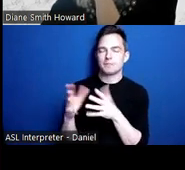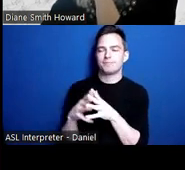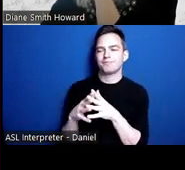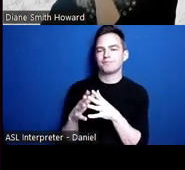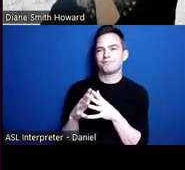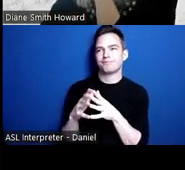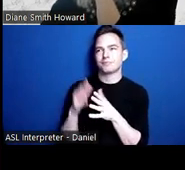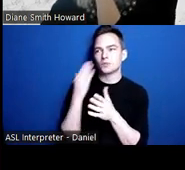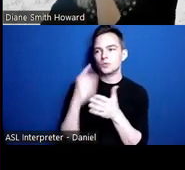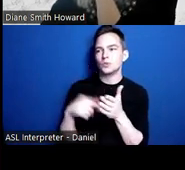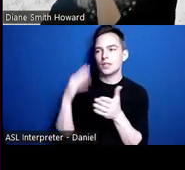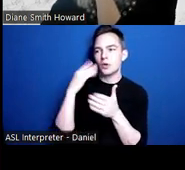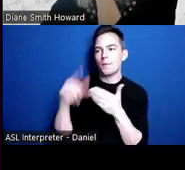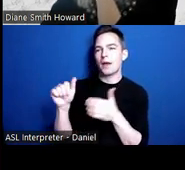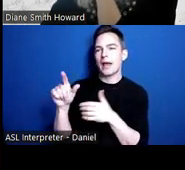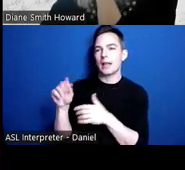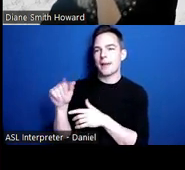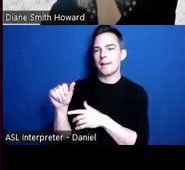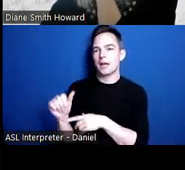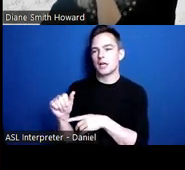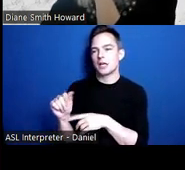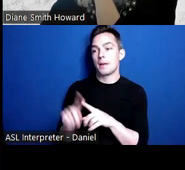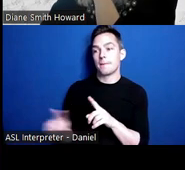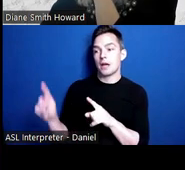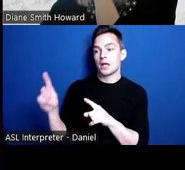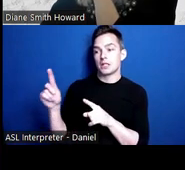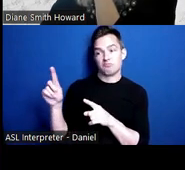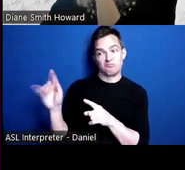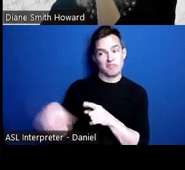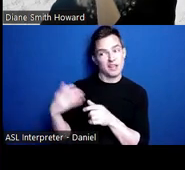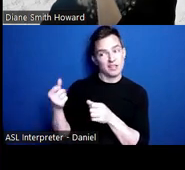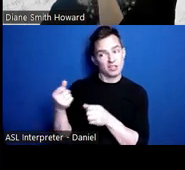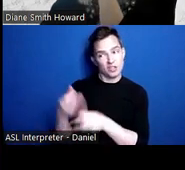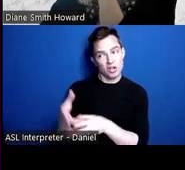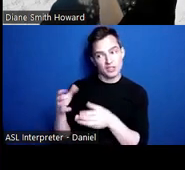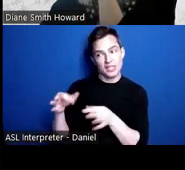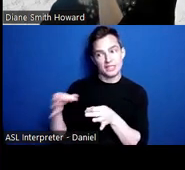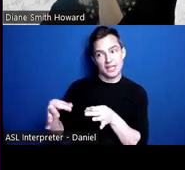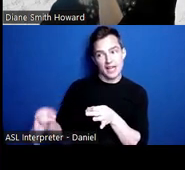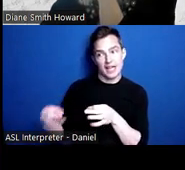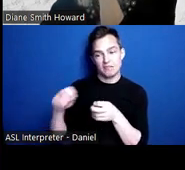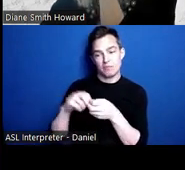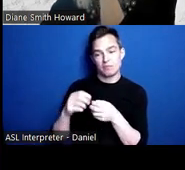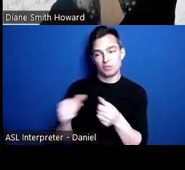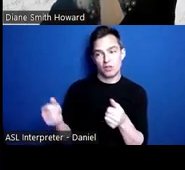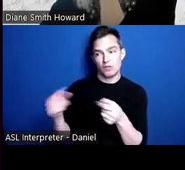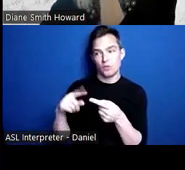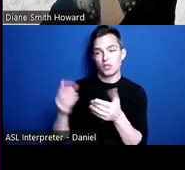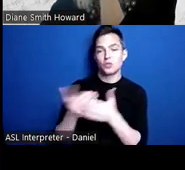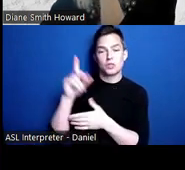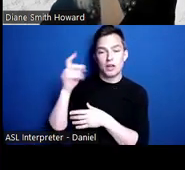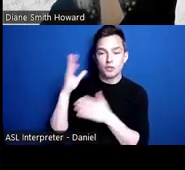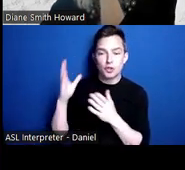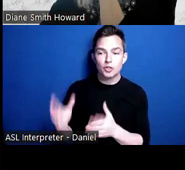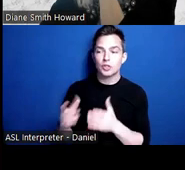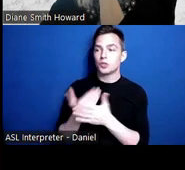knowing what I know about Alabama, but has that caused you delays and problems when a new governor and a new leadership